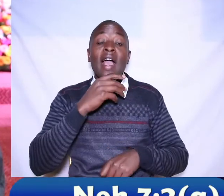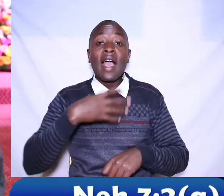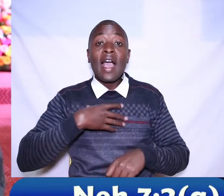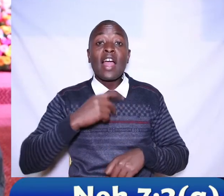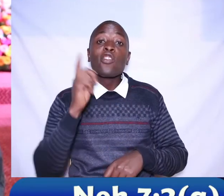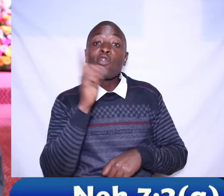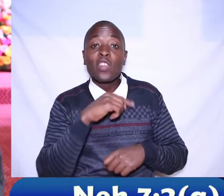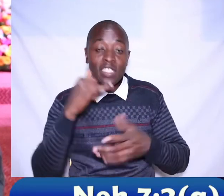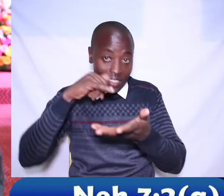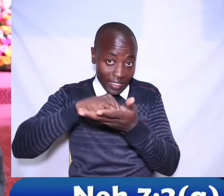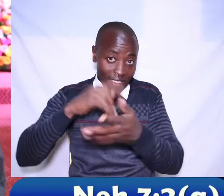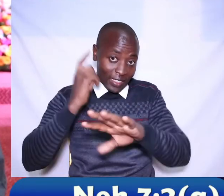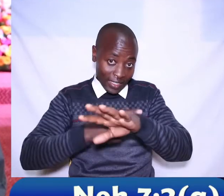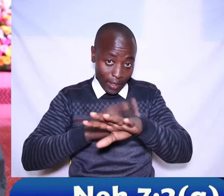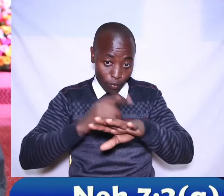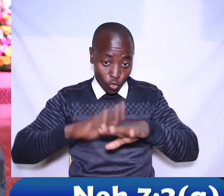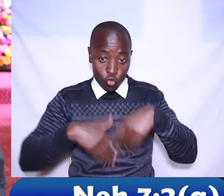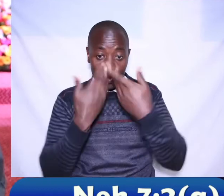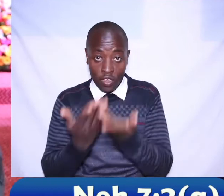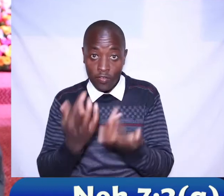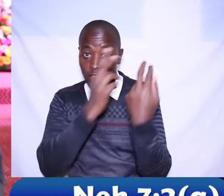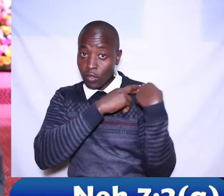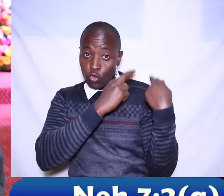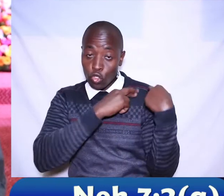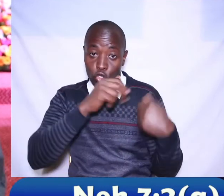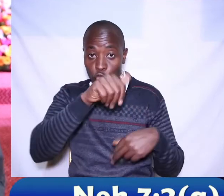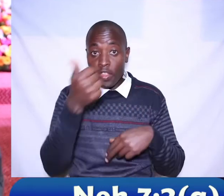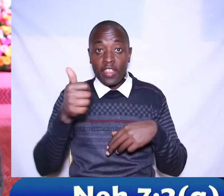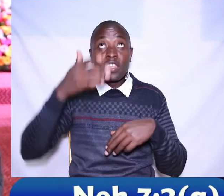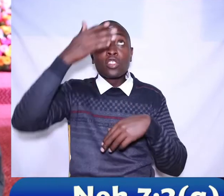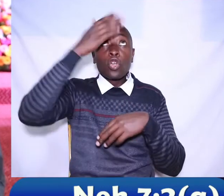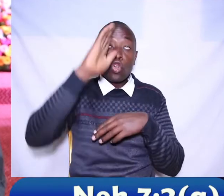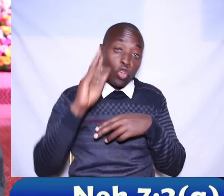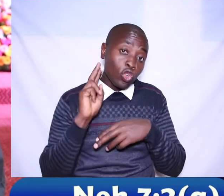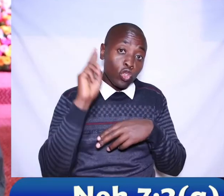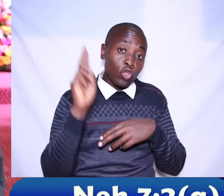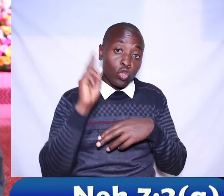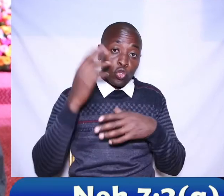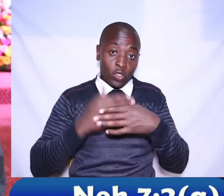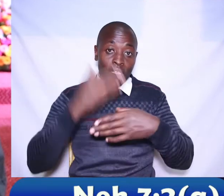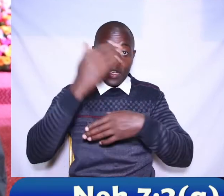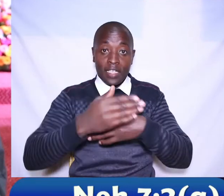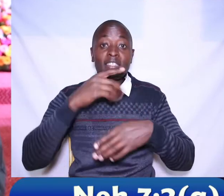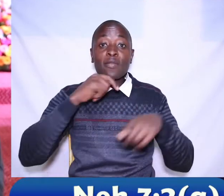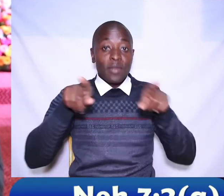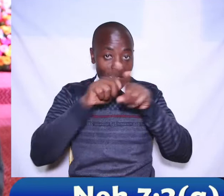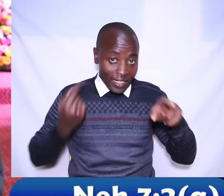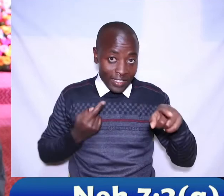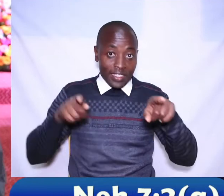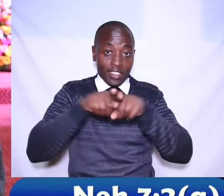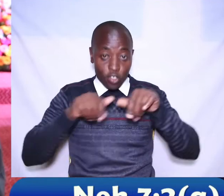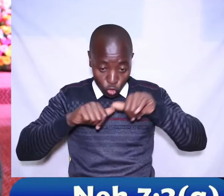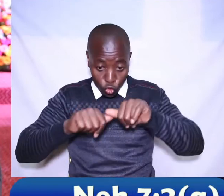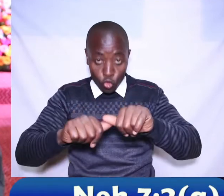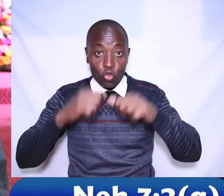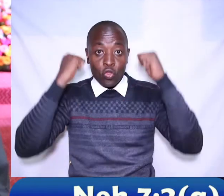it, it's time to let go and let God use our next brothers and sisters to